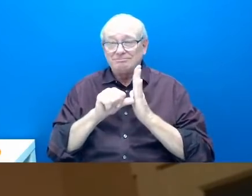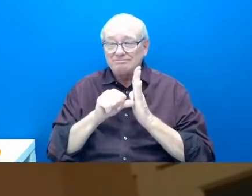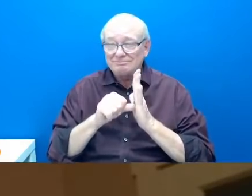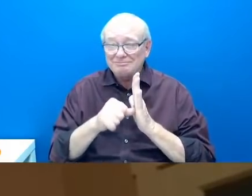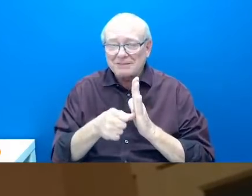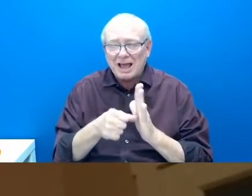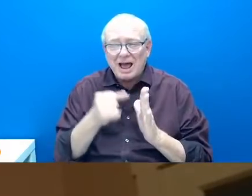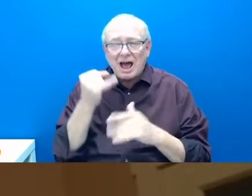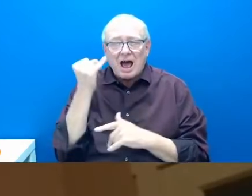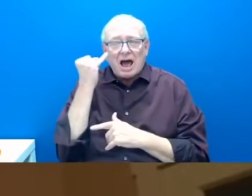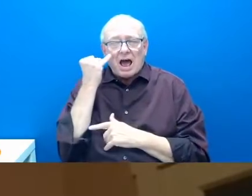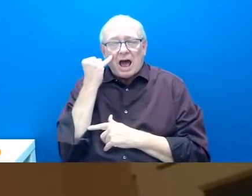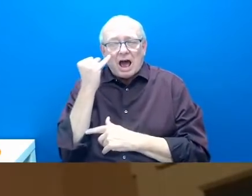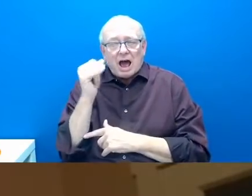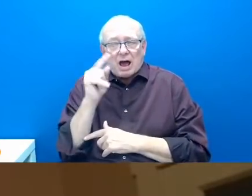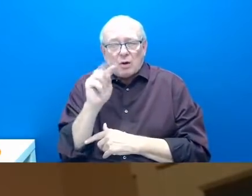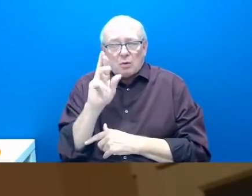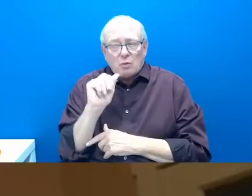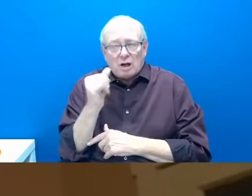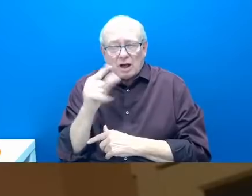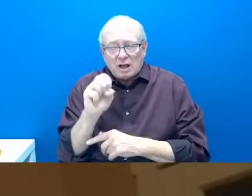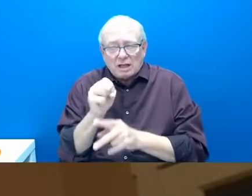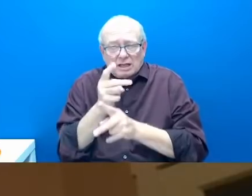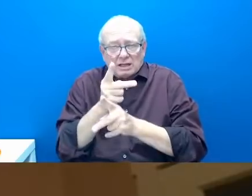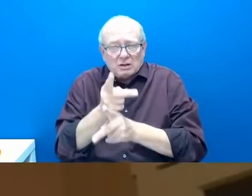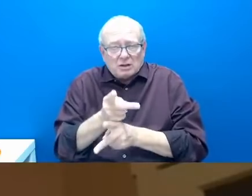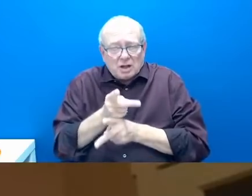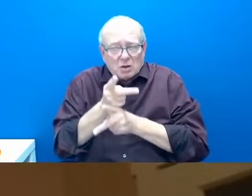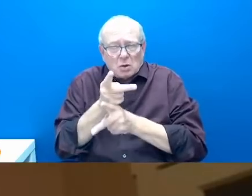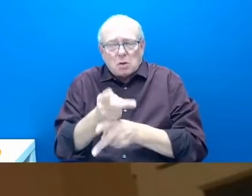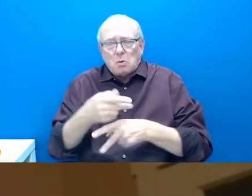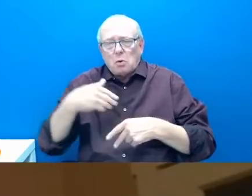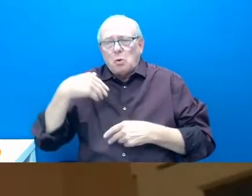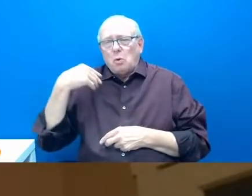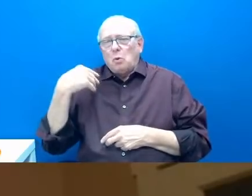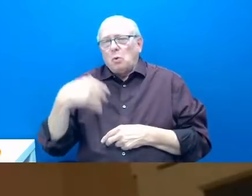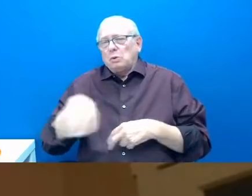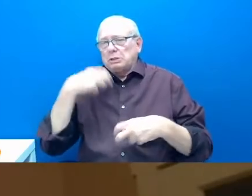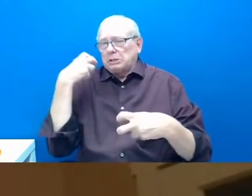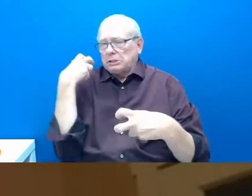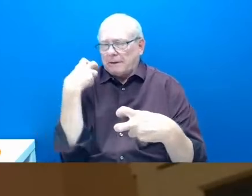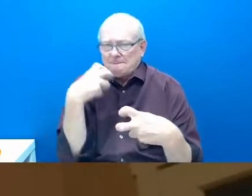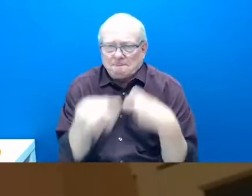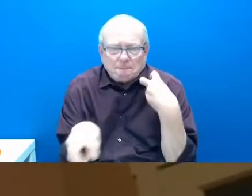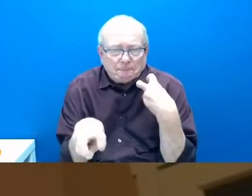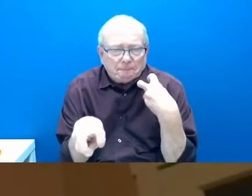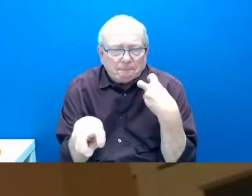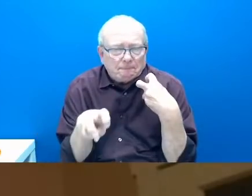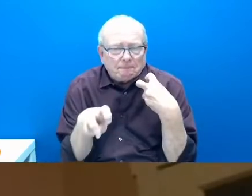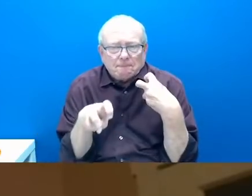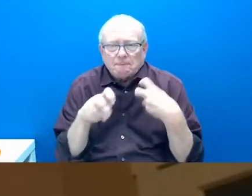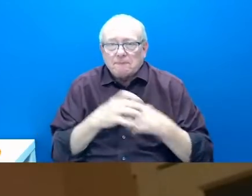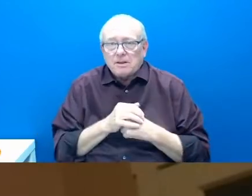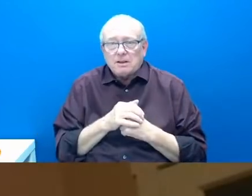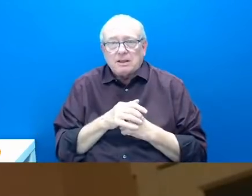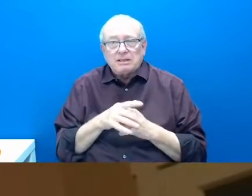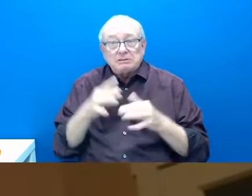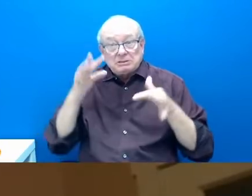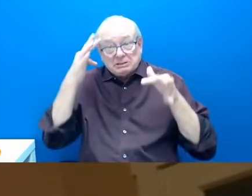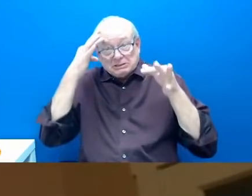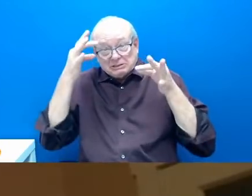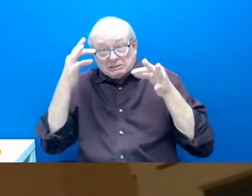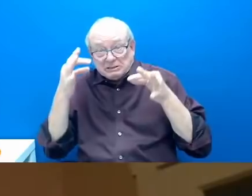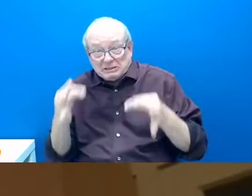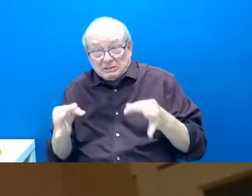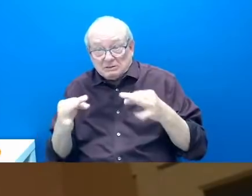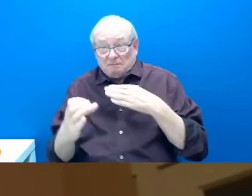in daily discussion. As healthcare providers, we are faced with difficult decisions all the time, but rarely, if ever, are these decisions thrust upon